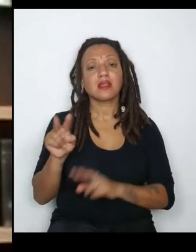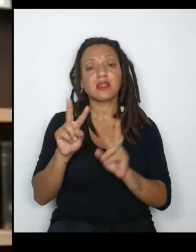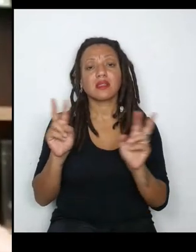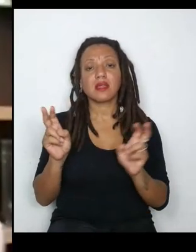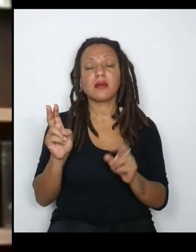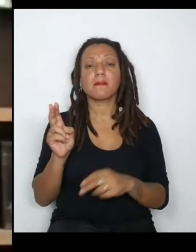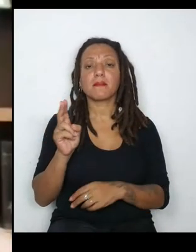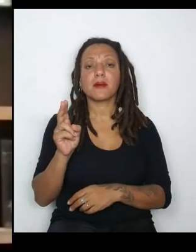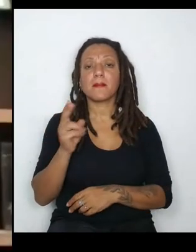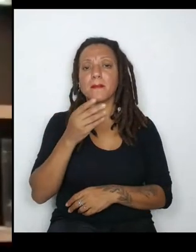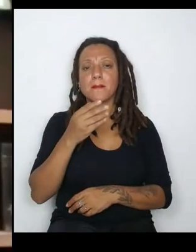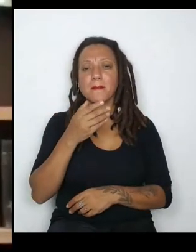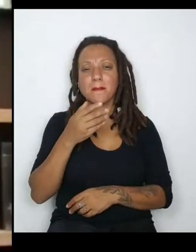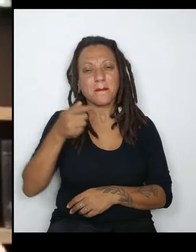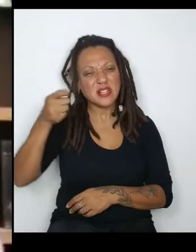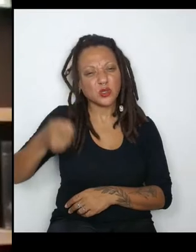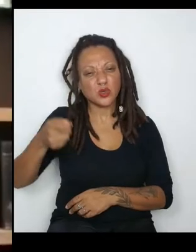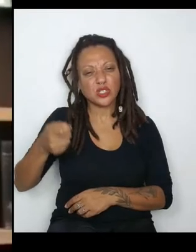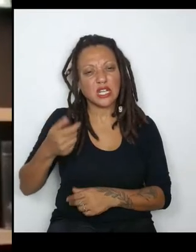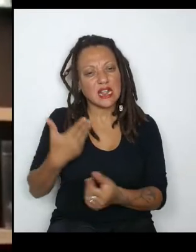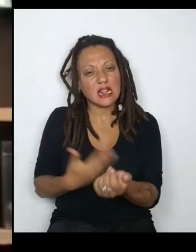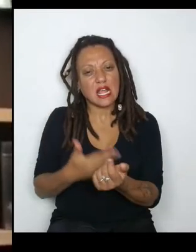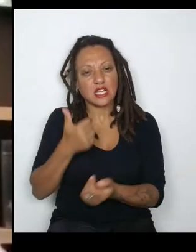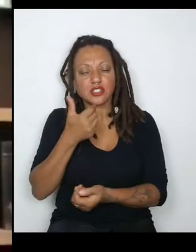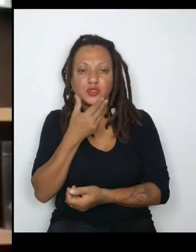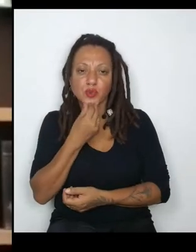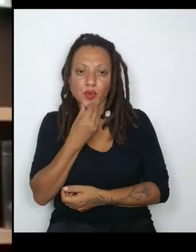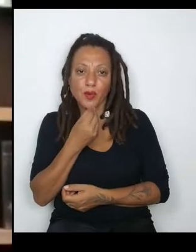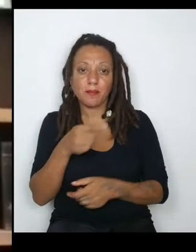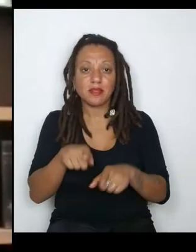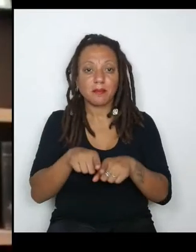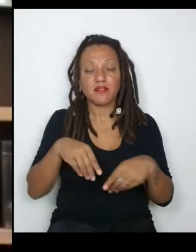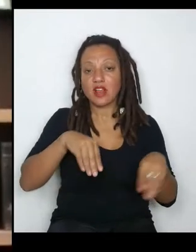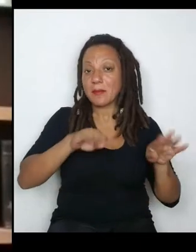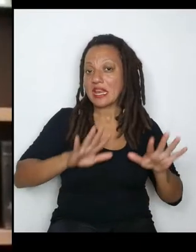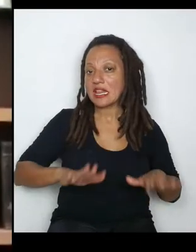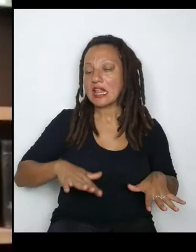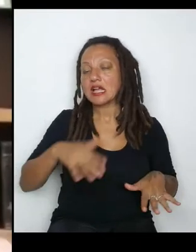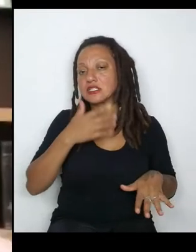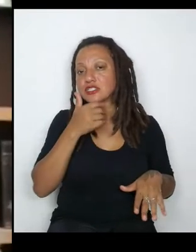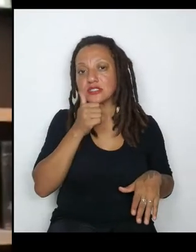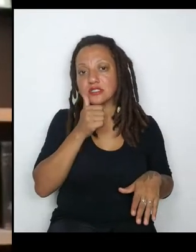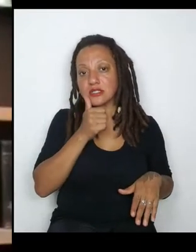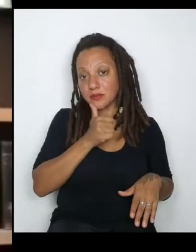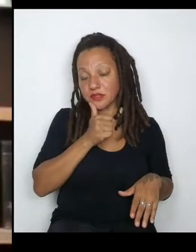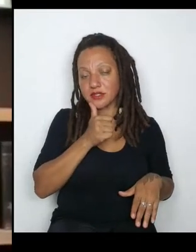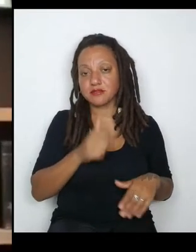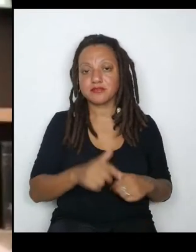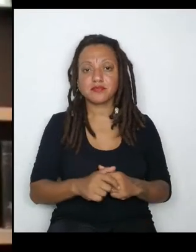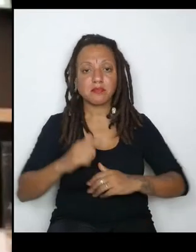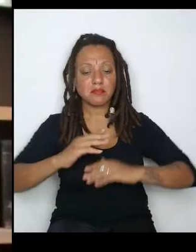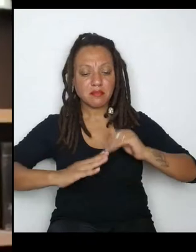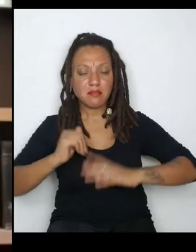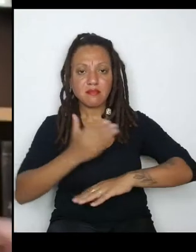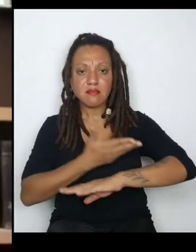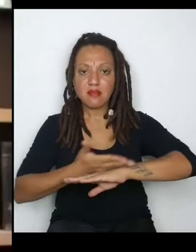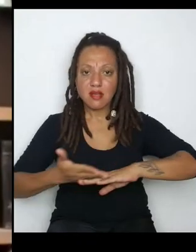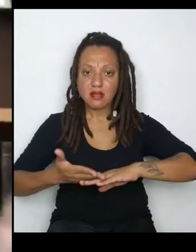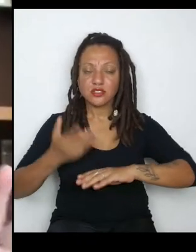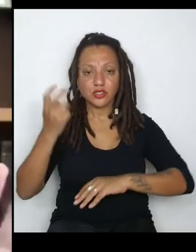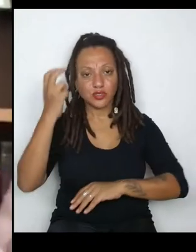category a social practice a misrecognized racial understanding that is that tahitians are by